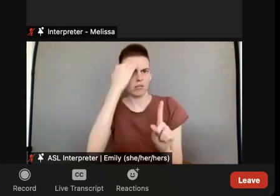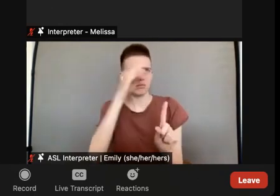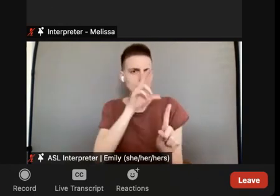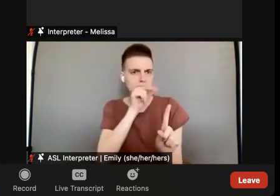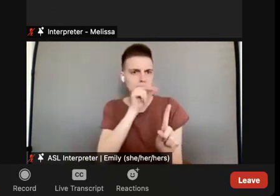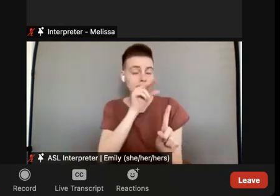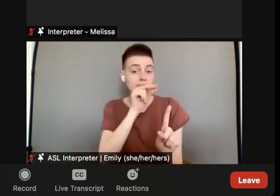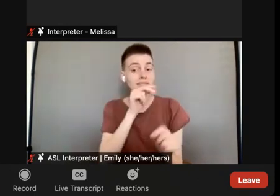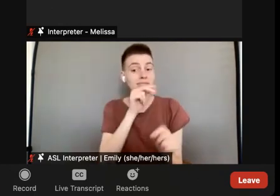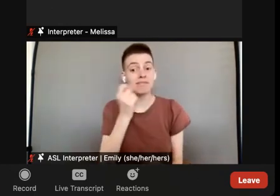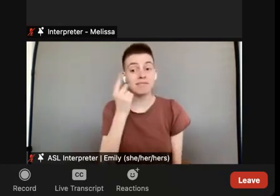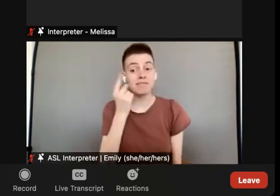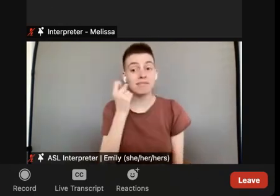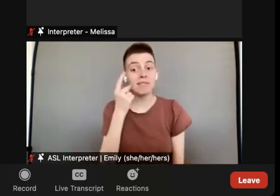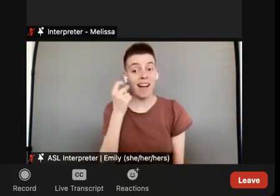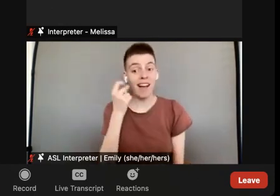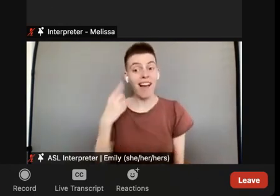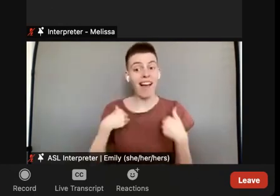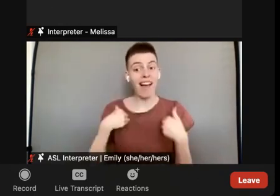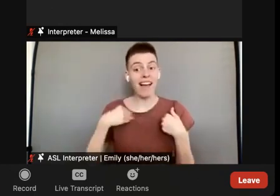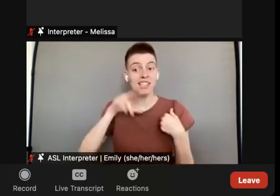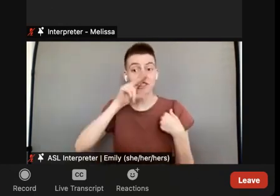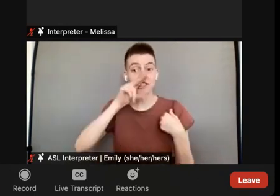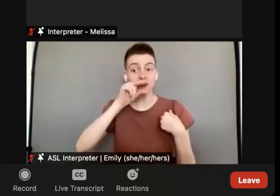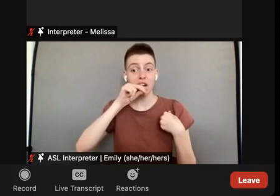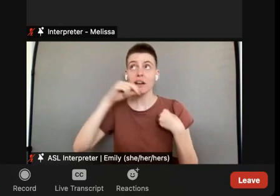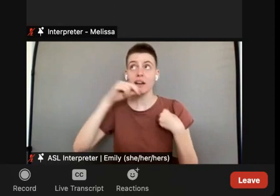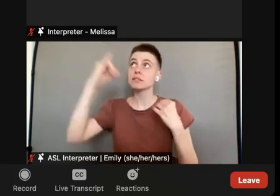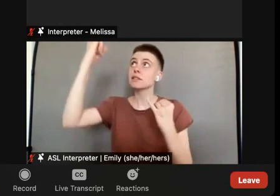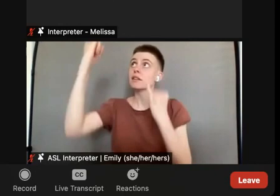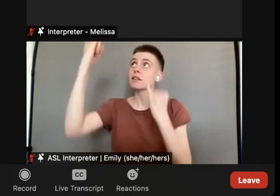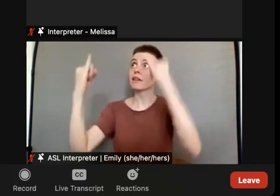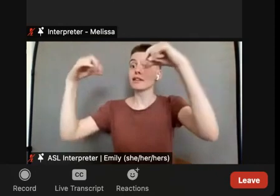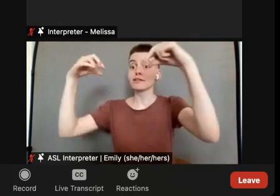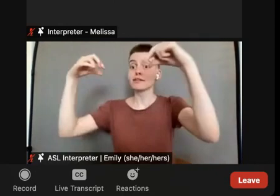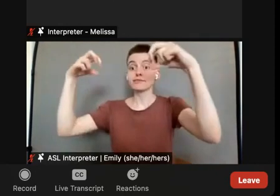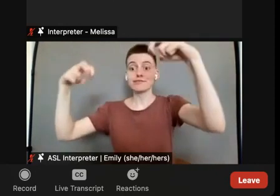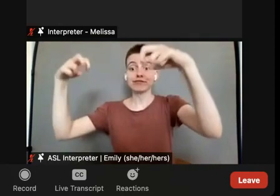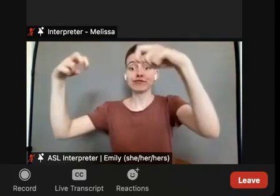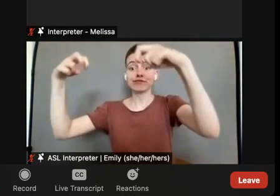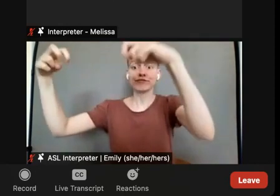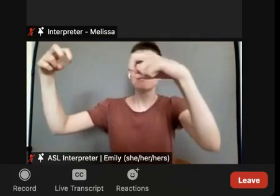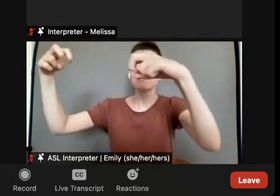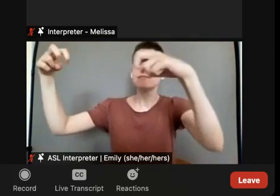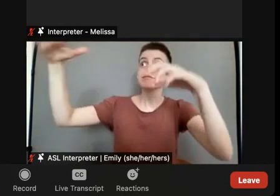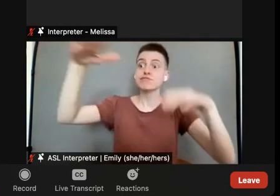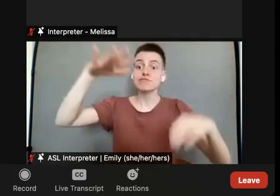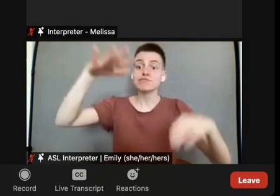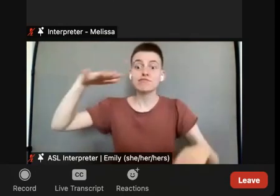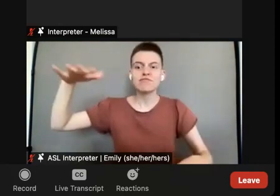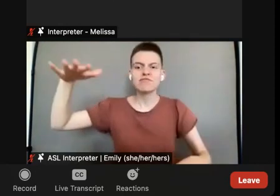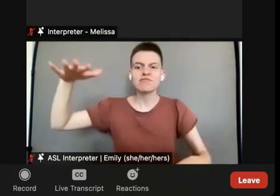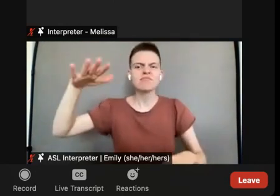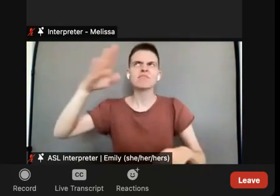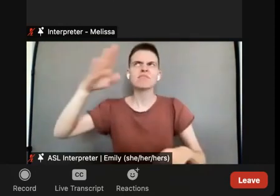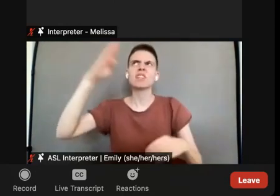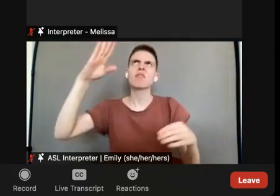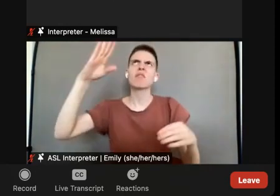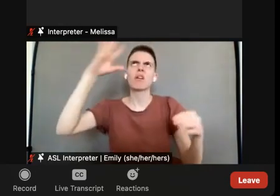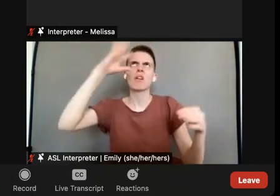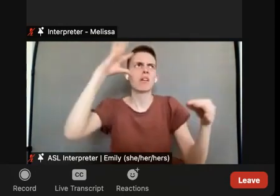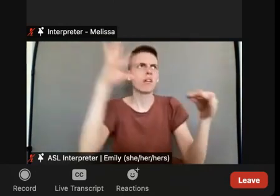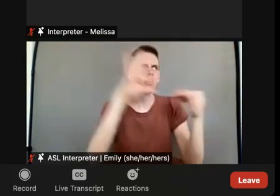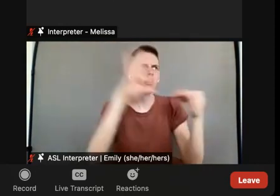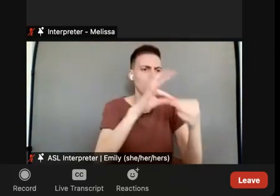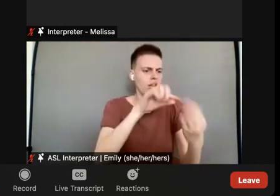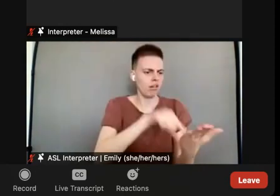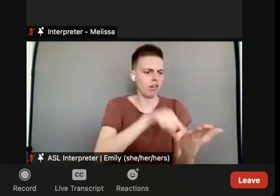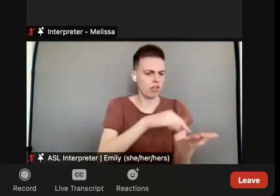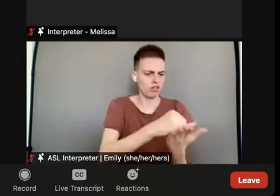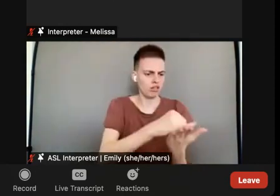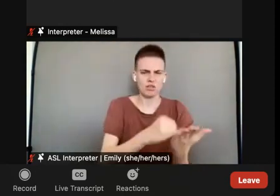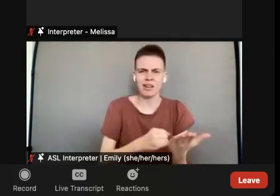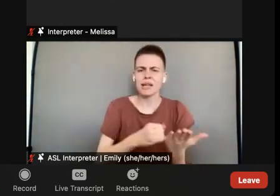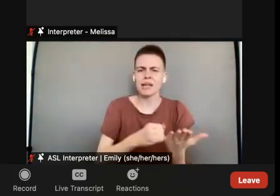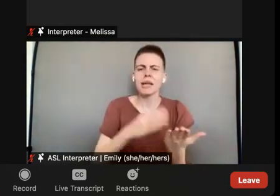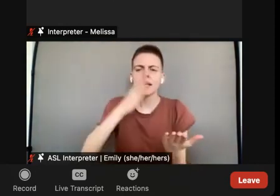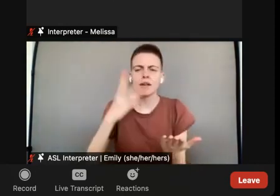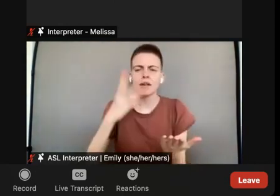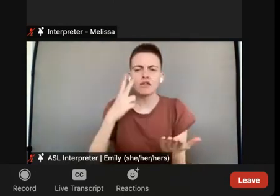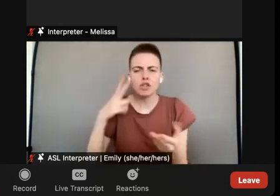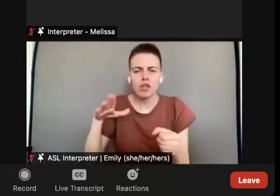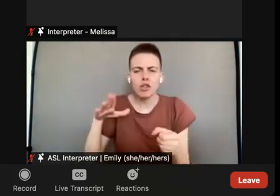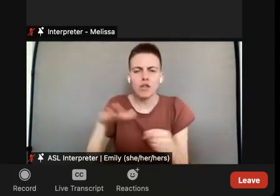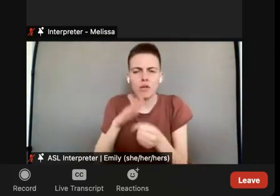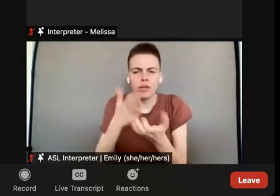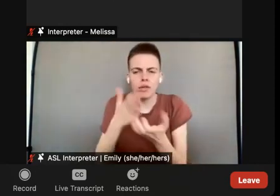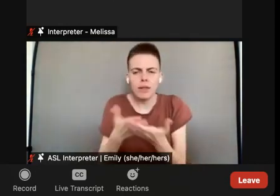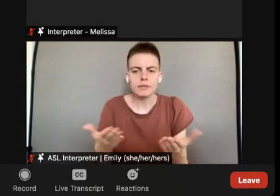same ones that were worked on when he made a piece of it, because he never got to see the whole thing. All right, play. Let's talk about play.